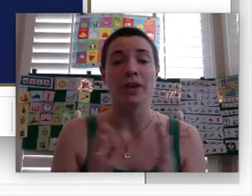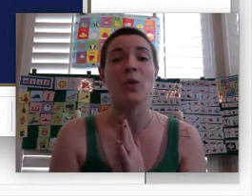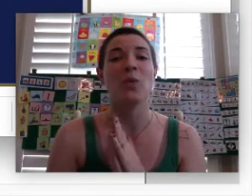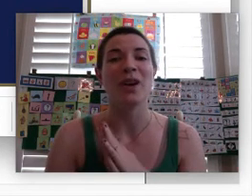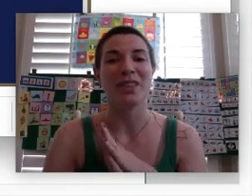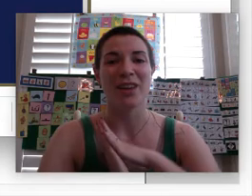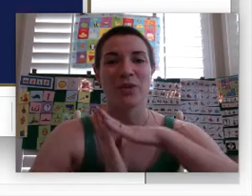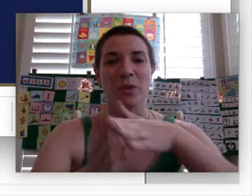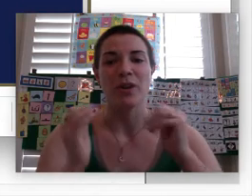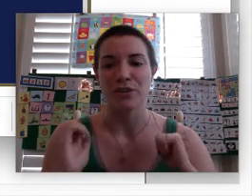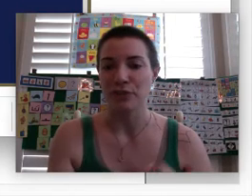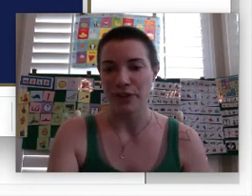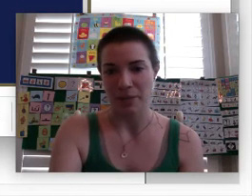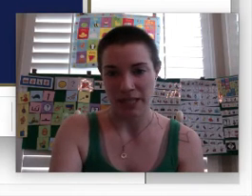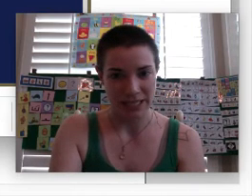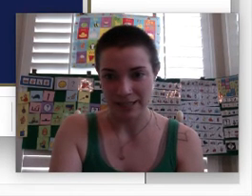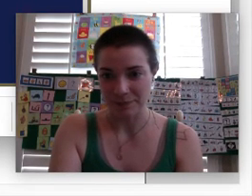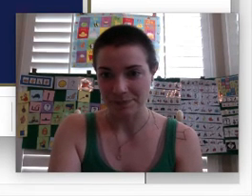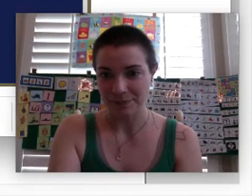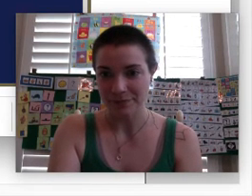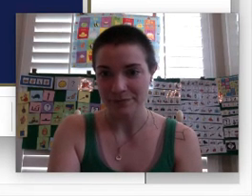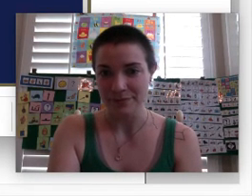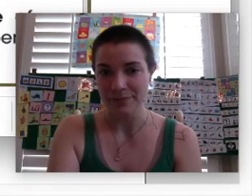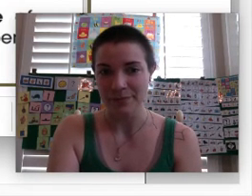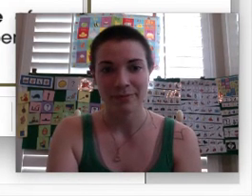this week with your wonderful families.